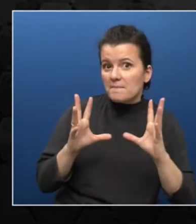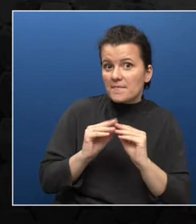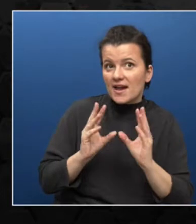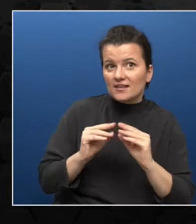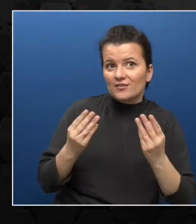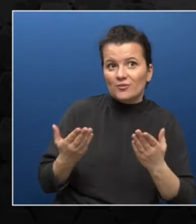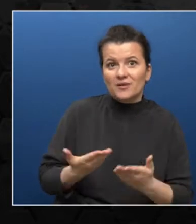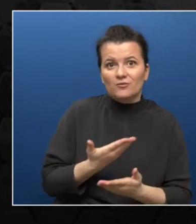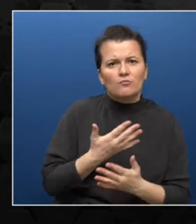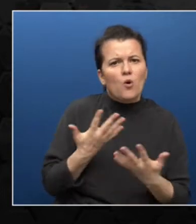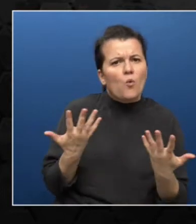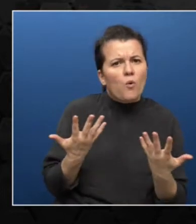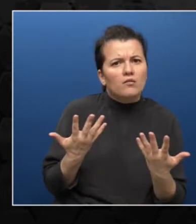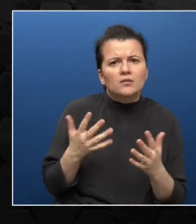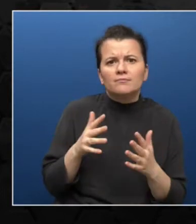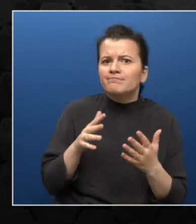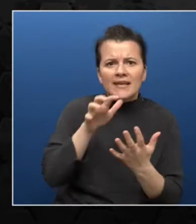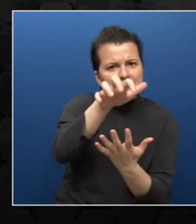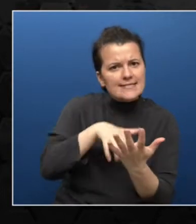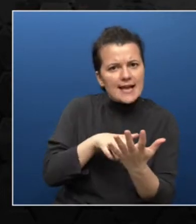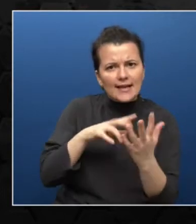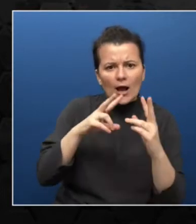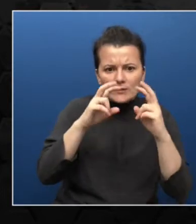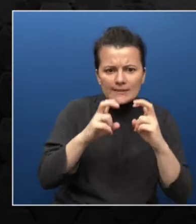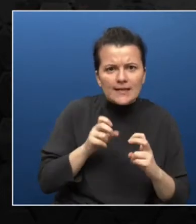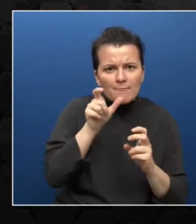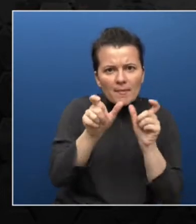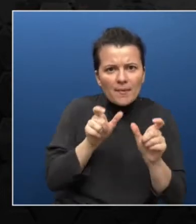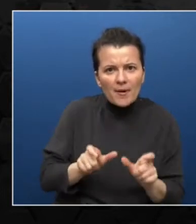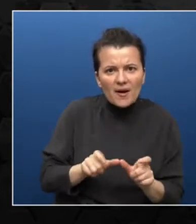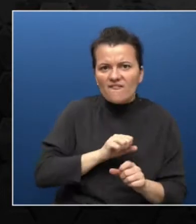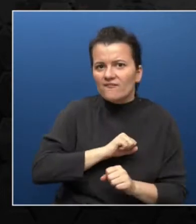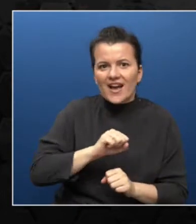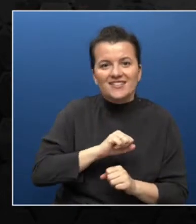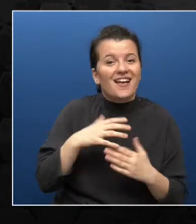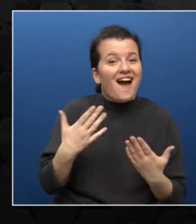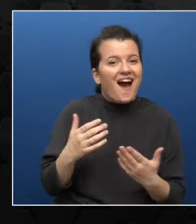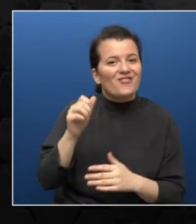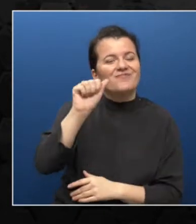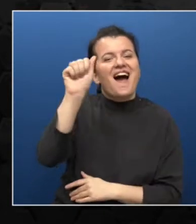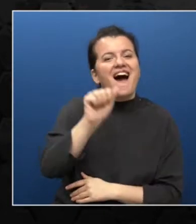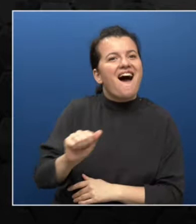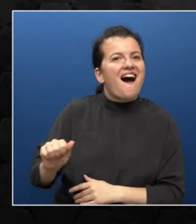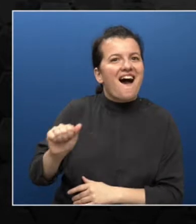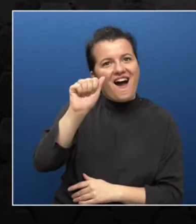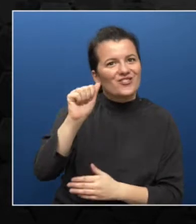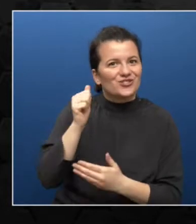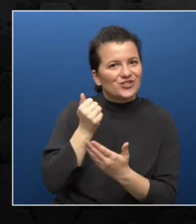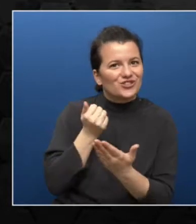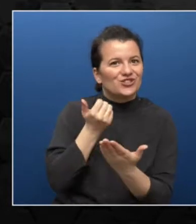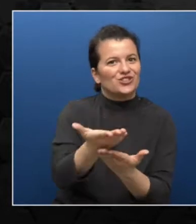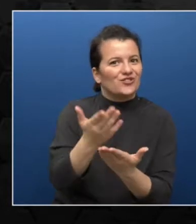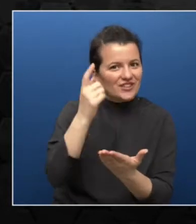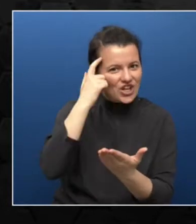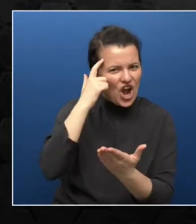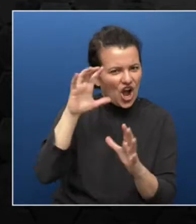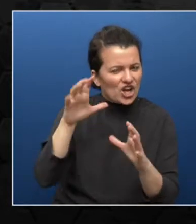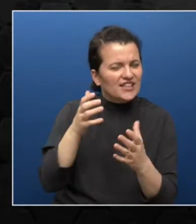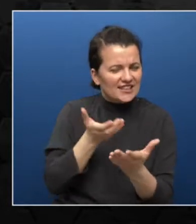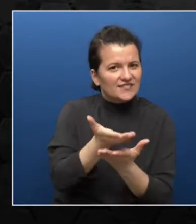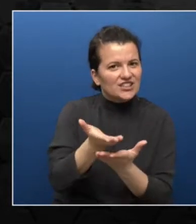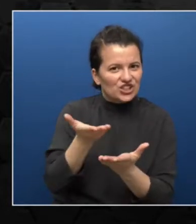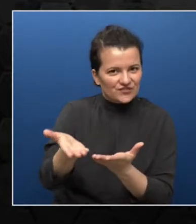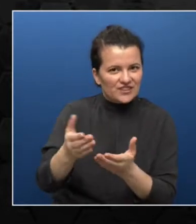Text Faster using Azure Cognitive Services. As I said, I really love using the Azure Cognitive Services,